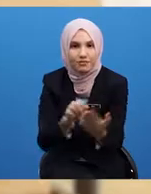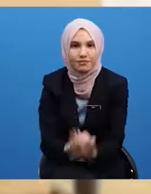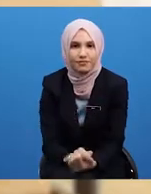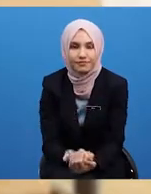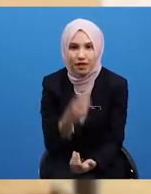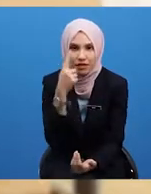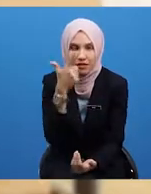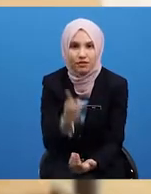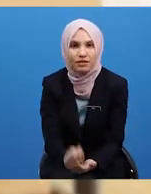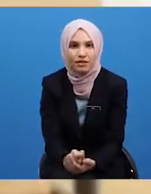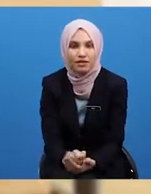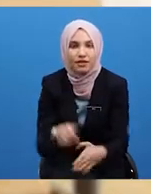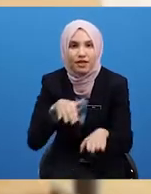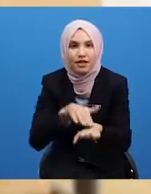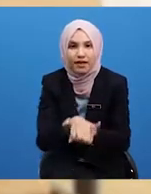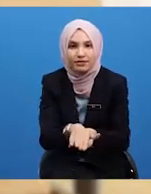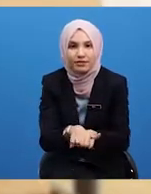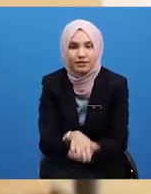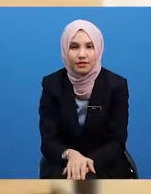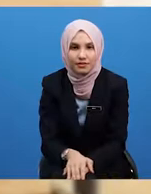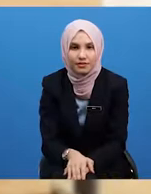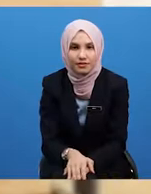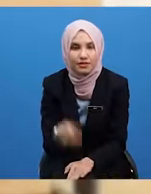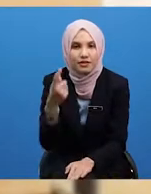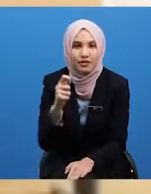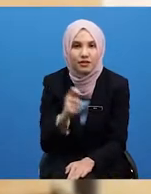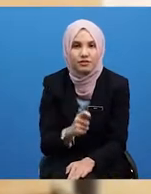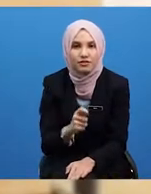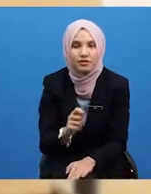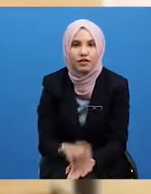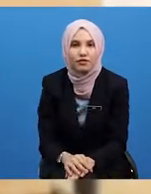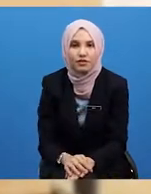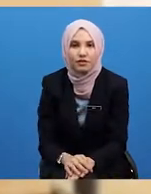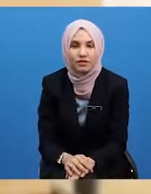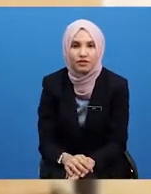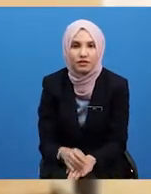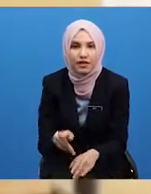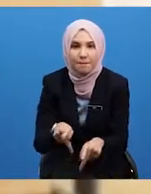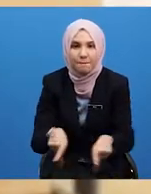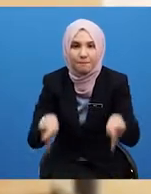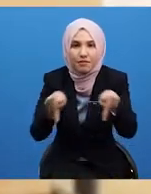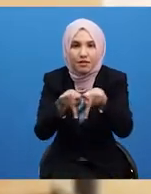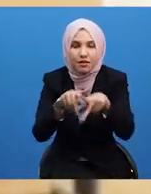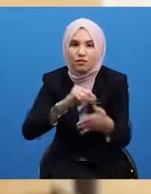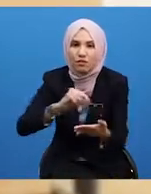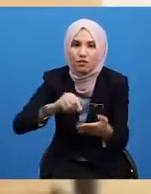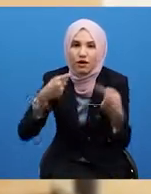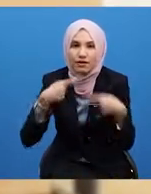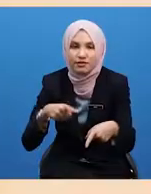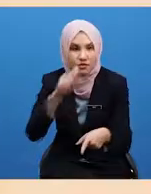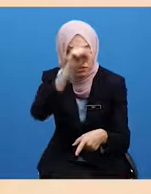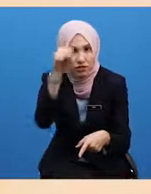Look at the next slide. You can see that textual evidence is required when we write our answer for this